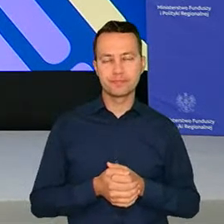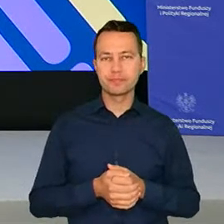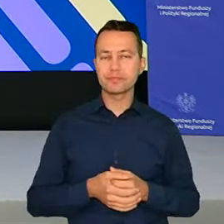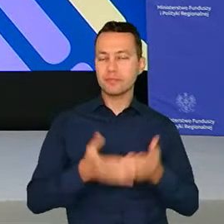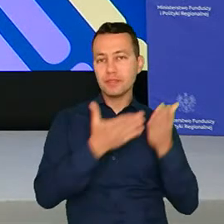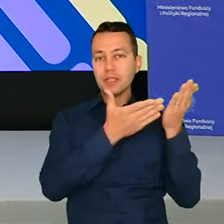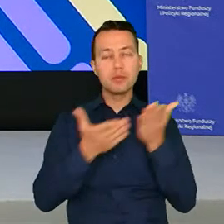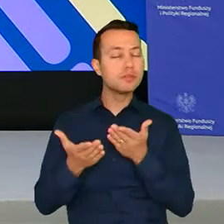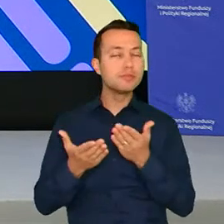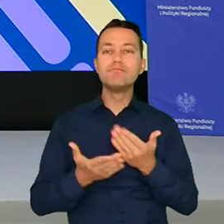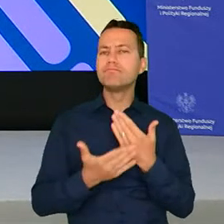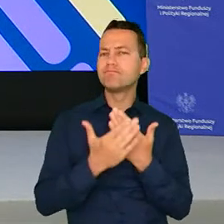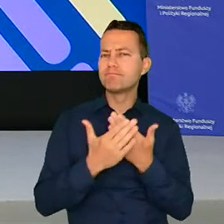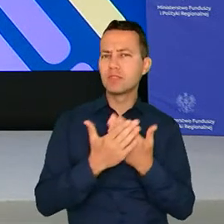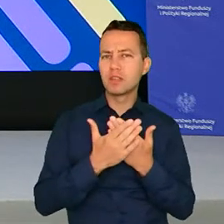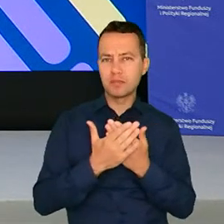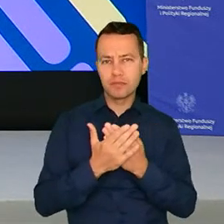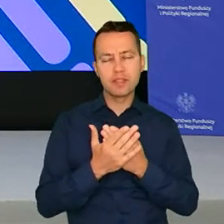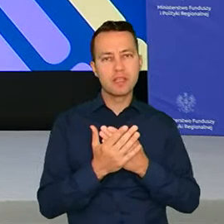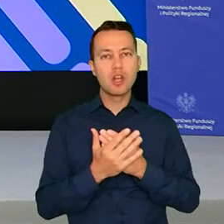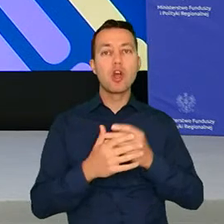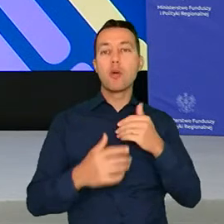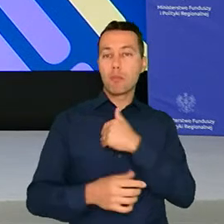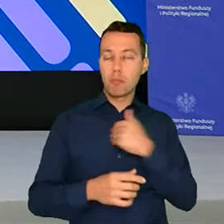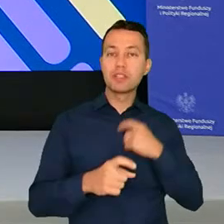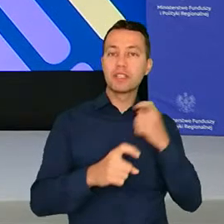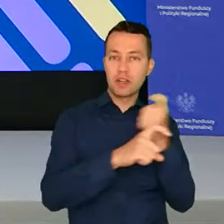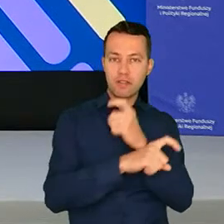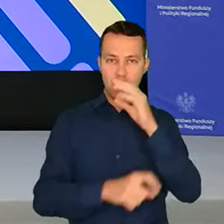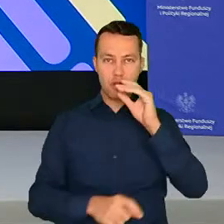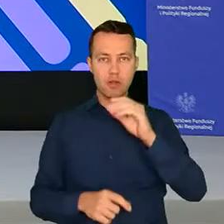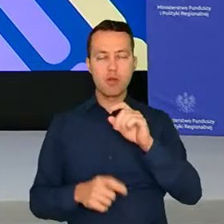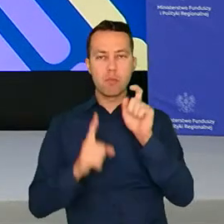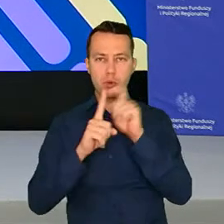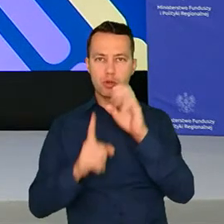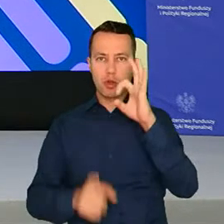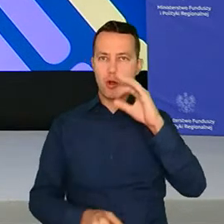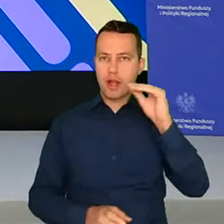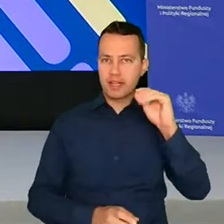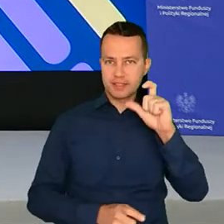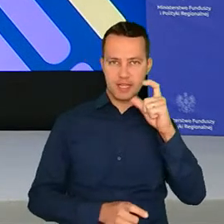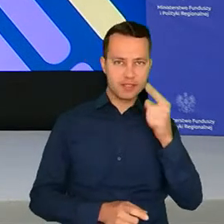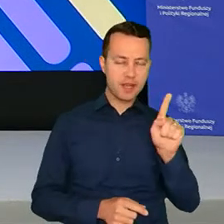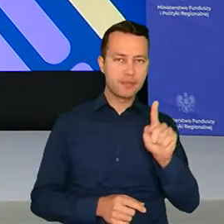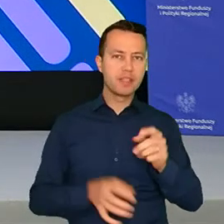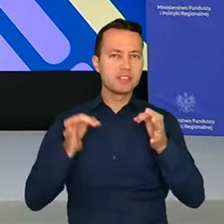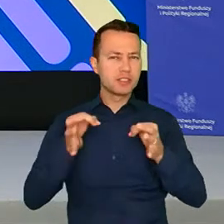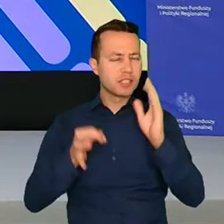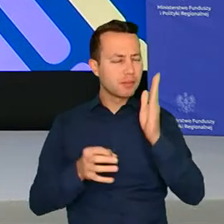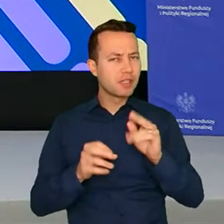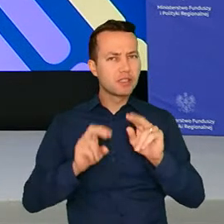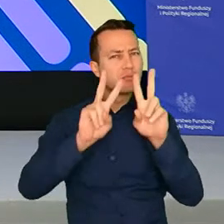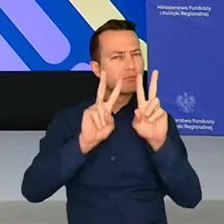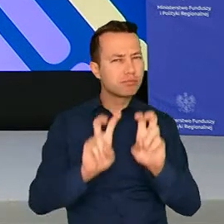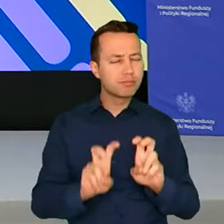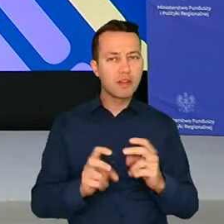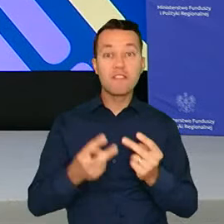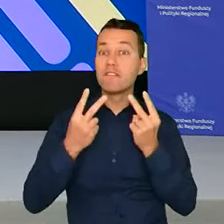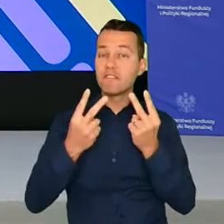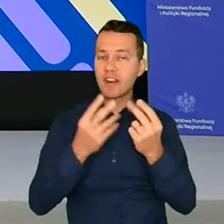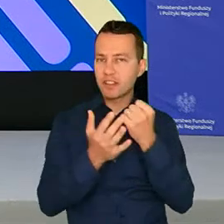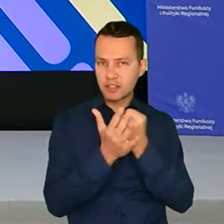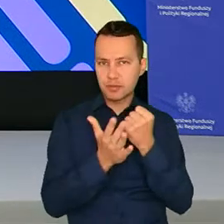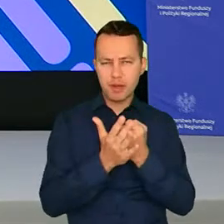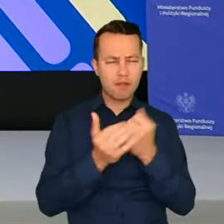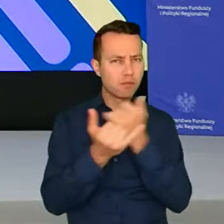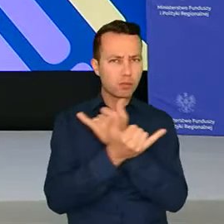a webinar that was organized by Polish National Contact Point, OECD Contact Point. And during this webinar,